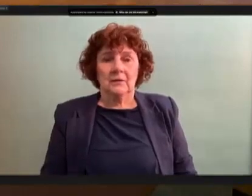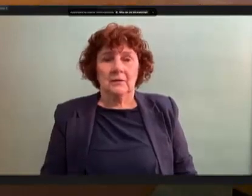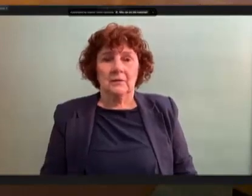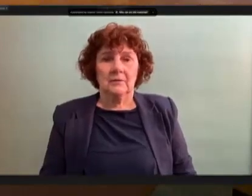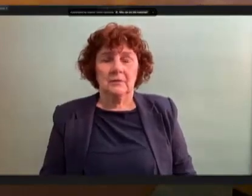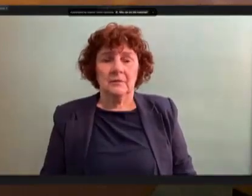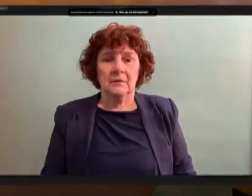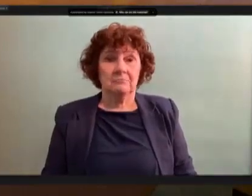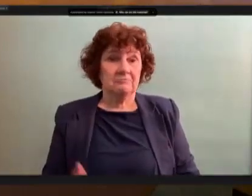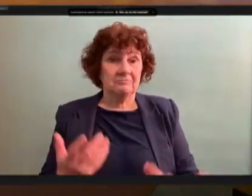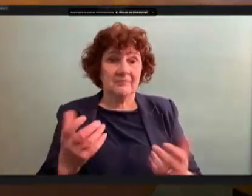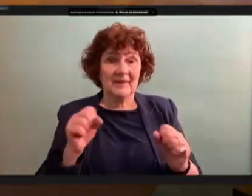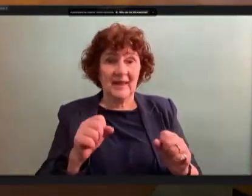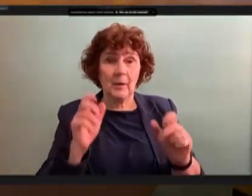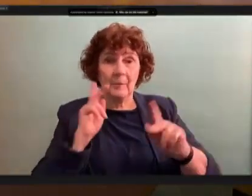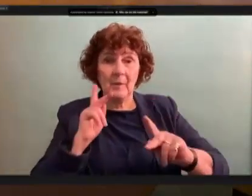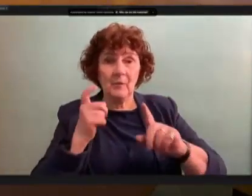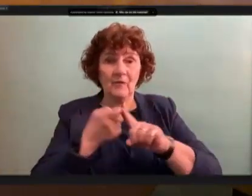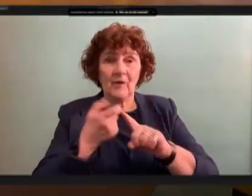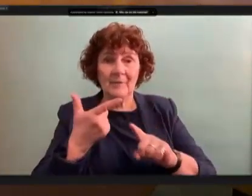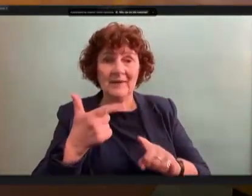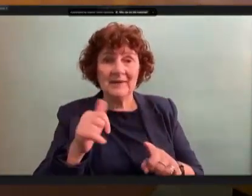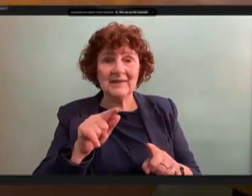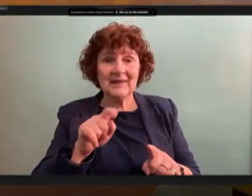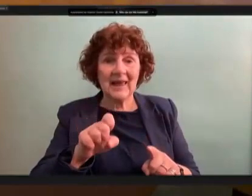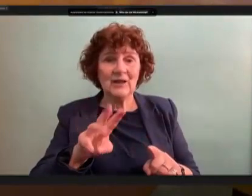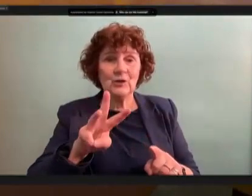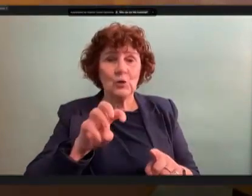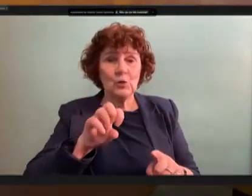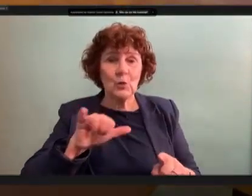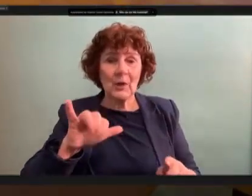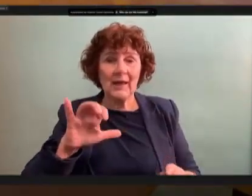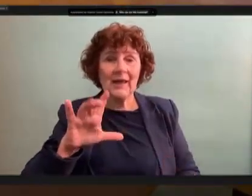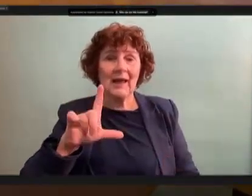sir. Can we have the folks from Gateway Clipper Fleet come up, please?